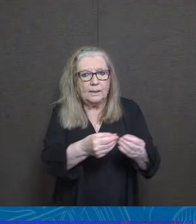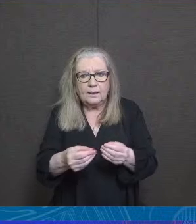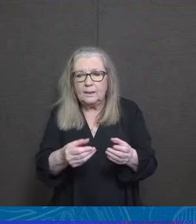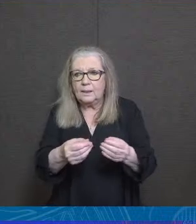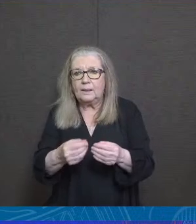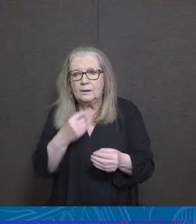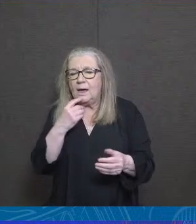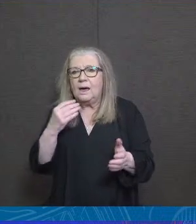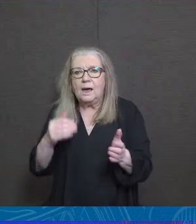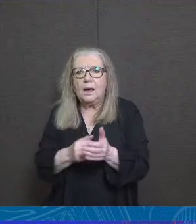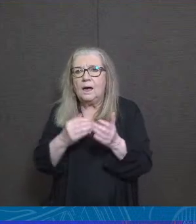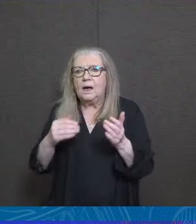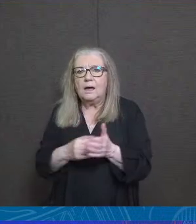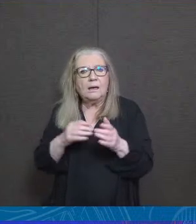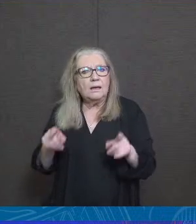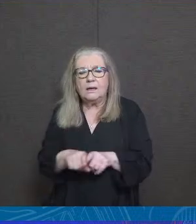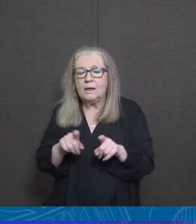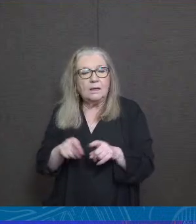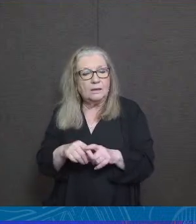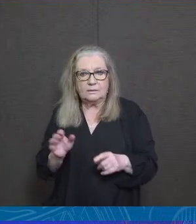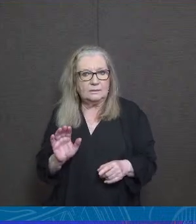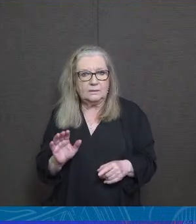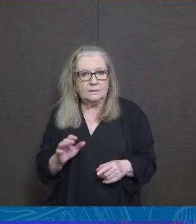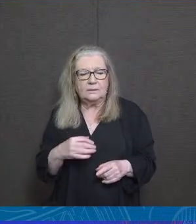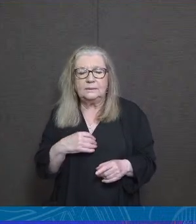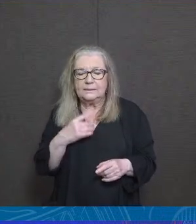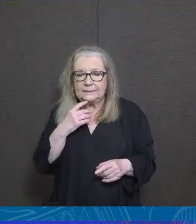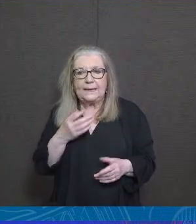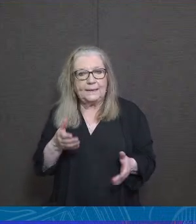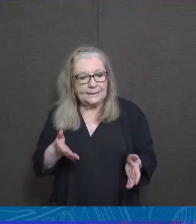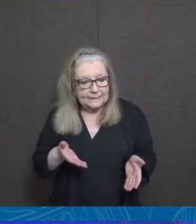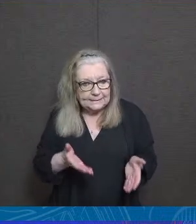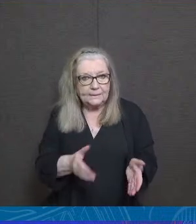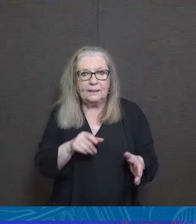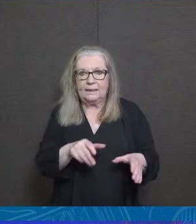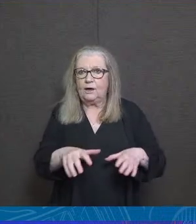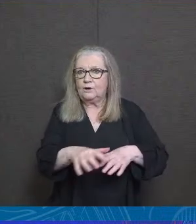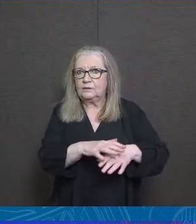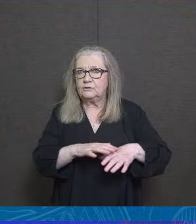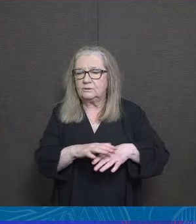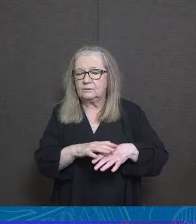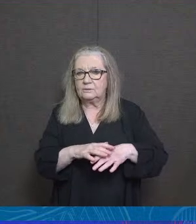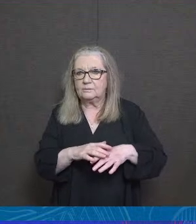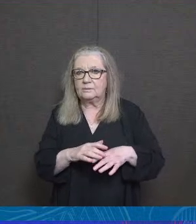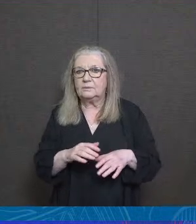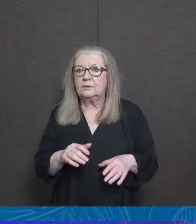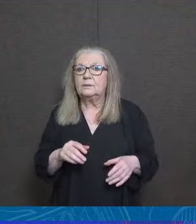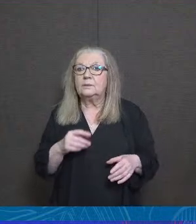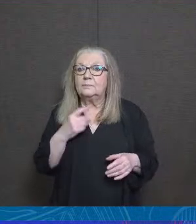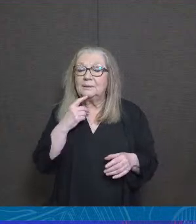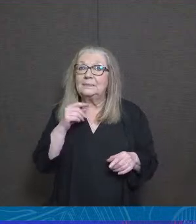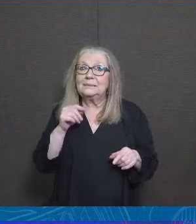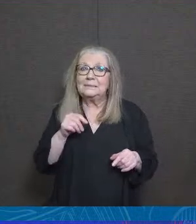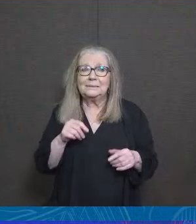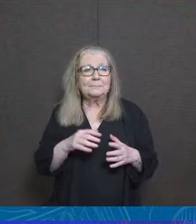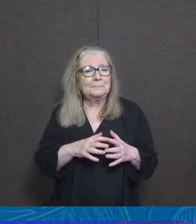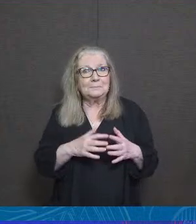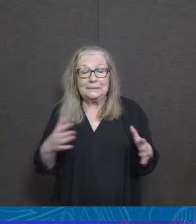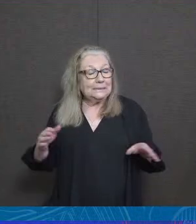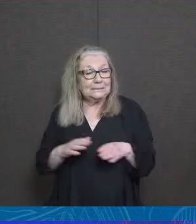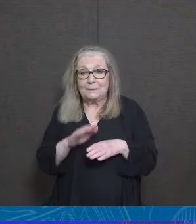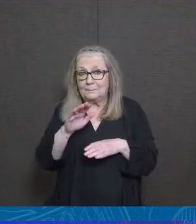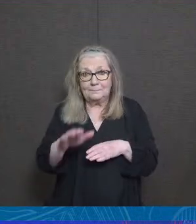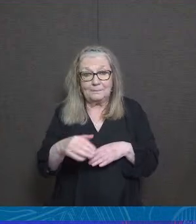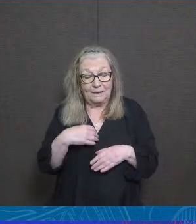Andreas Fault, but we talk about faults in the region, these kind of initiatives. This is a huge task. I think AI is a